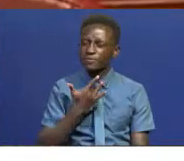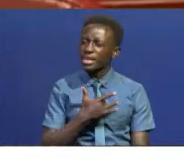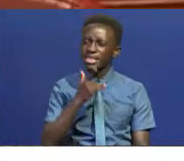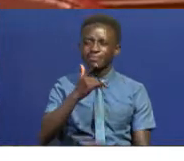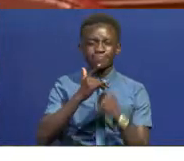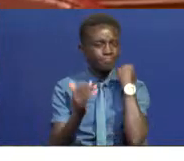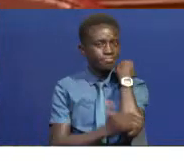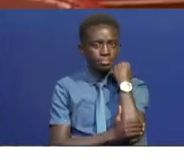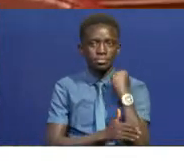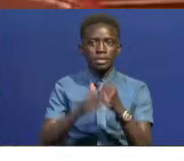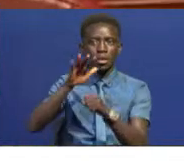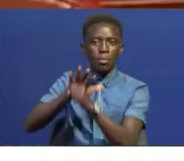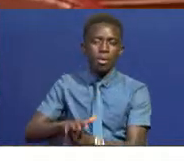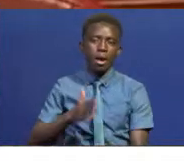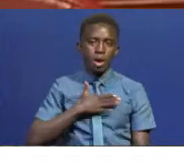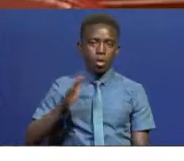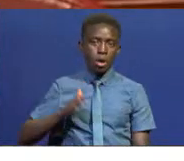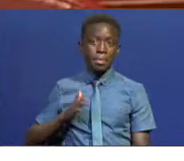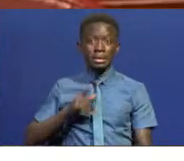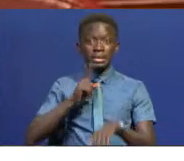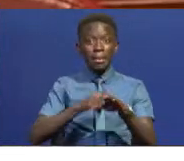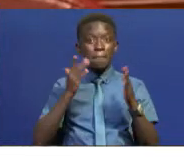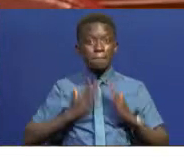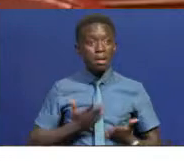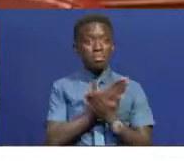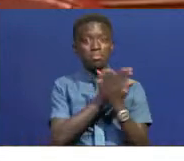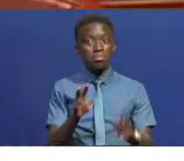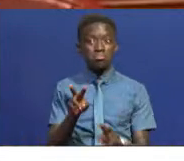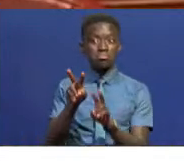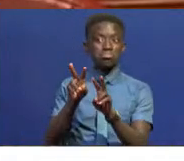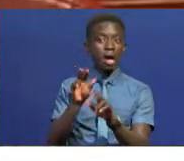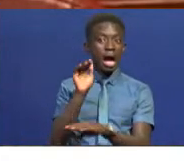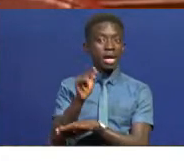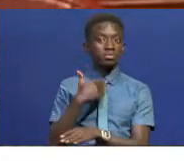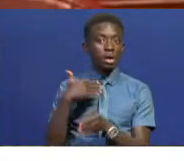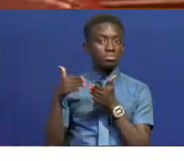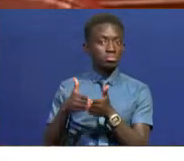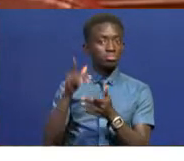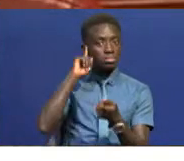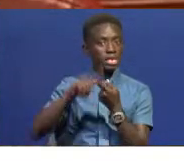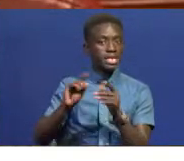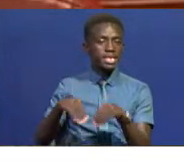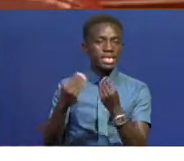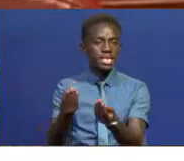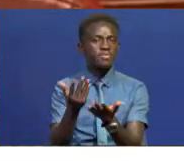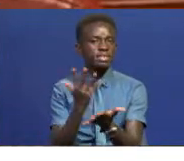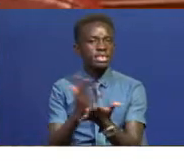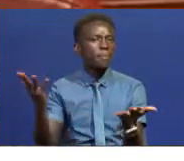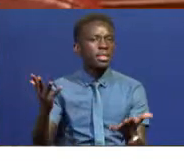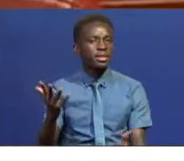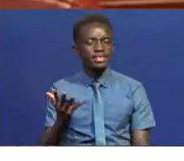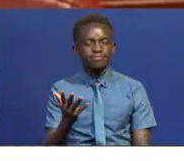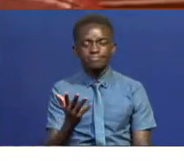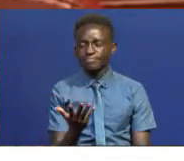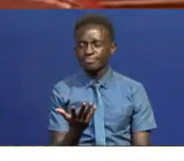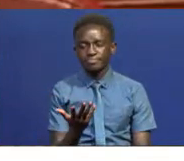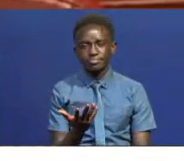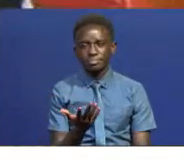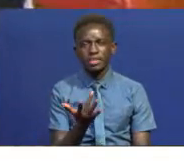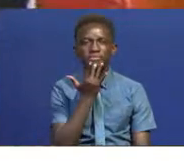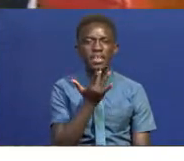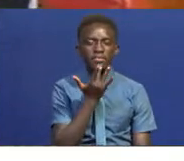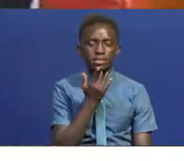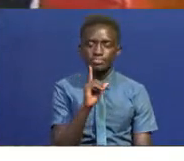women when somebody looks at you and asks for sex to be able to provide you with a certain service or a certain